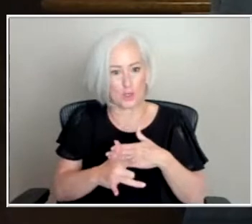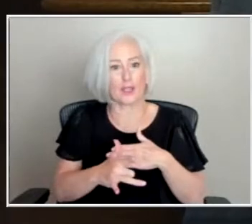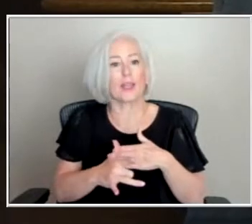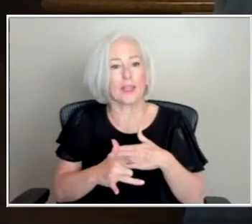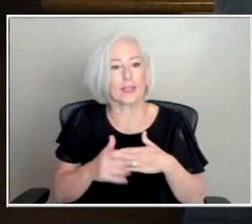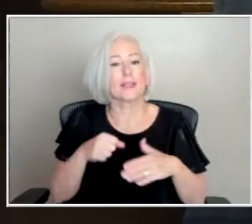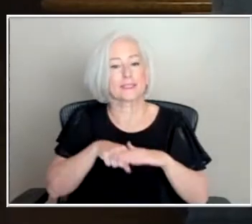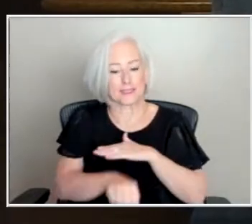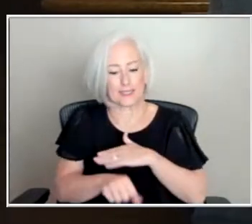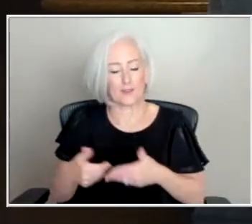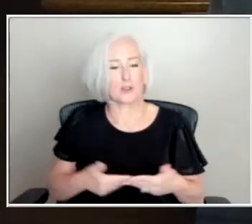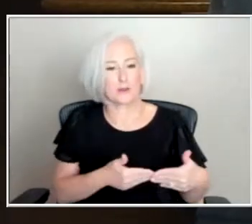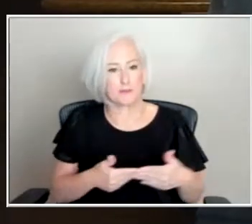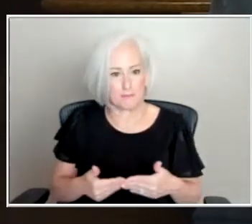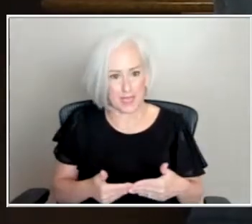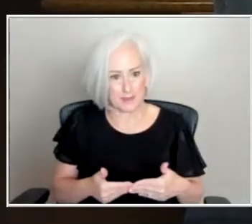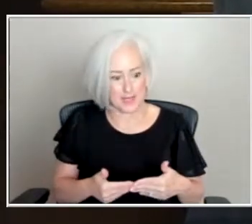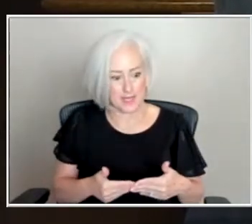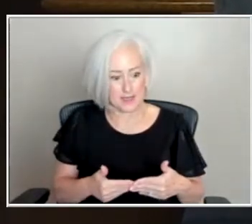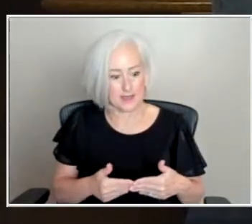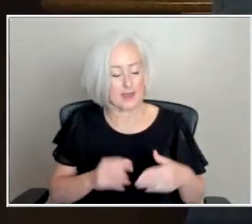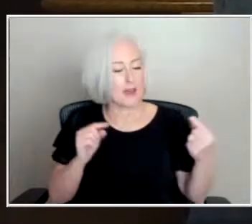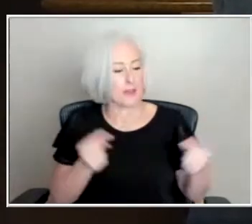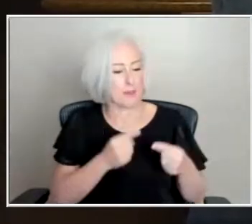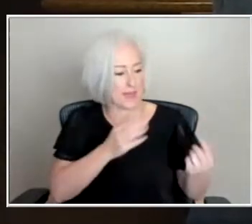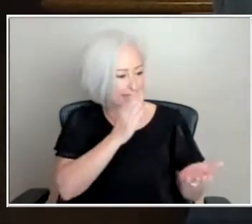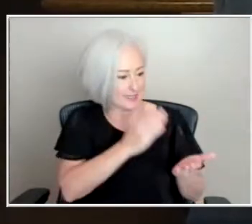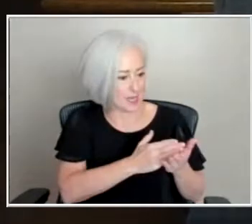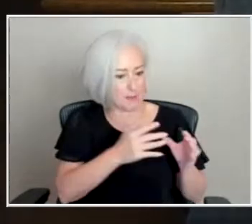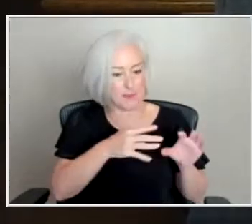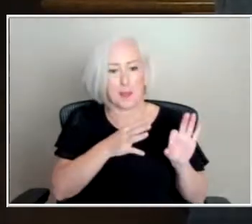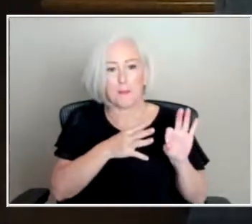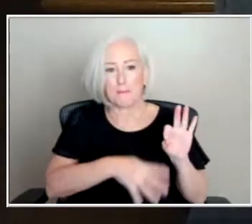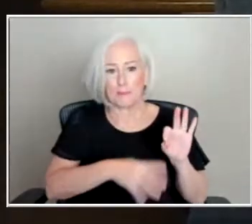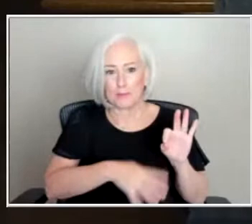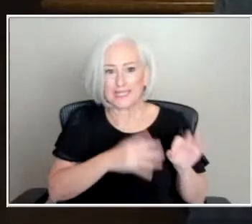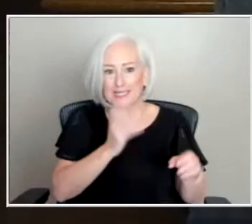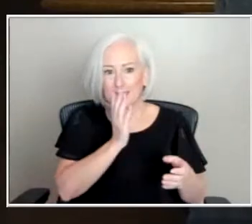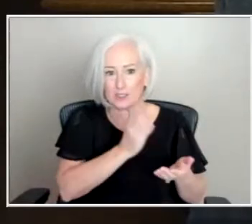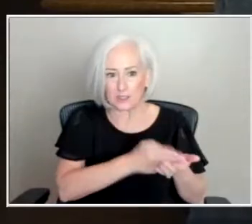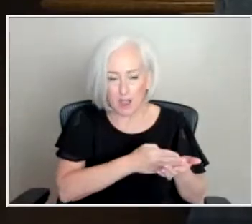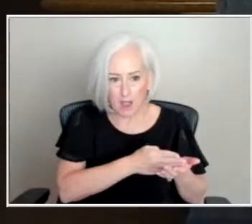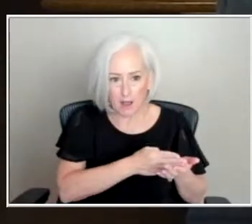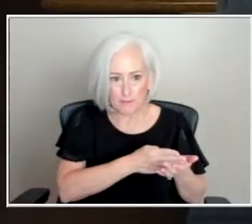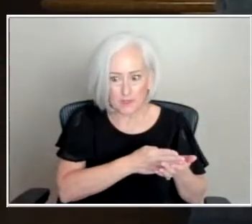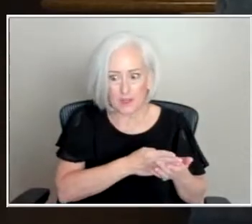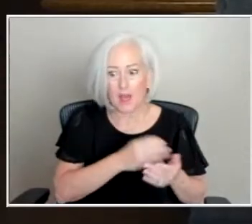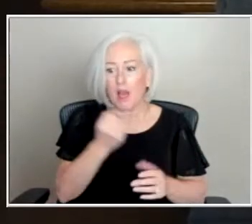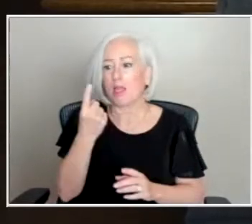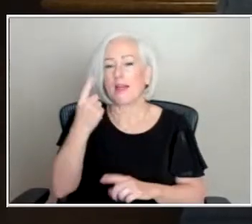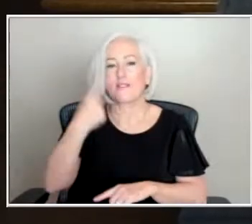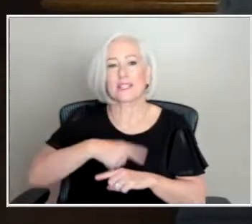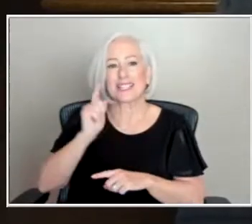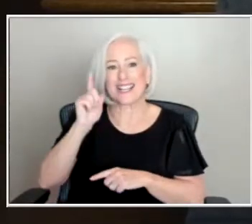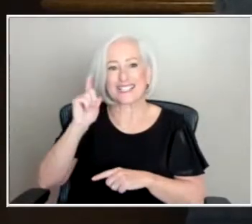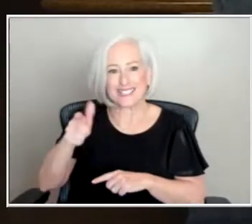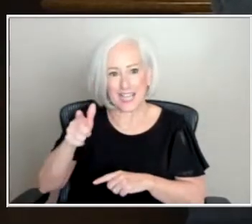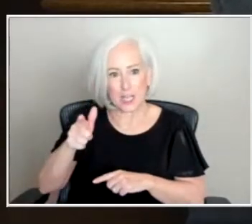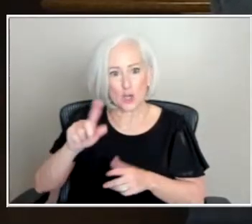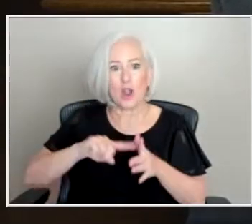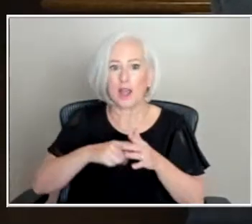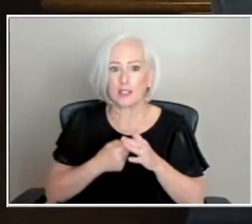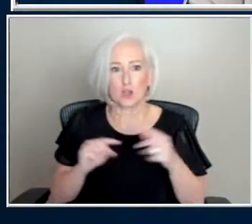I had him. The pain and the bleeding stopped, and 11 days later I was hospitalized again with the pain and the bleeding, and that's when they found the